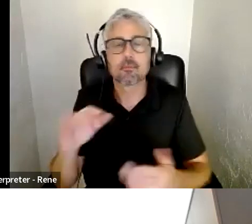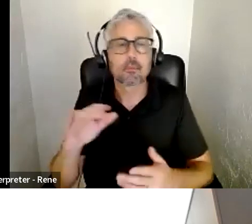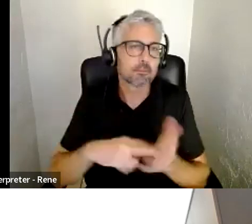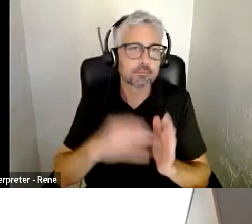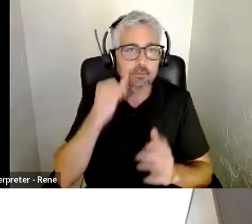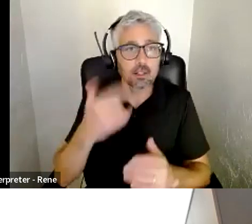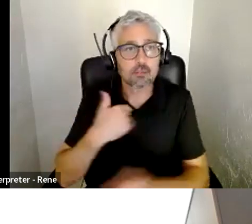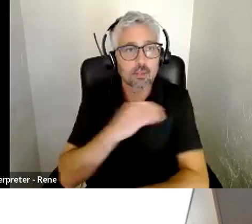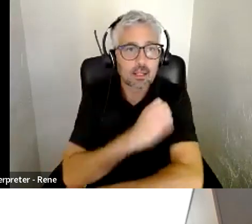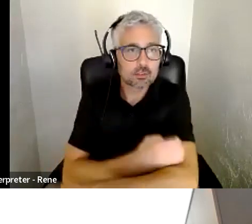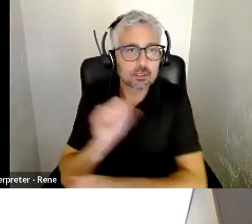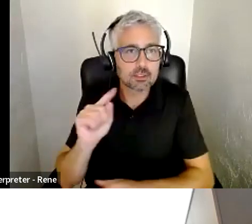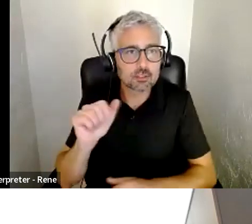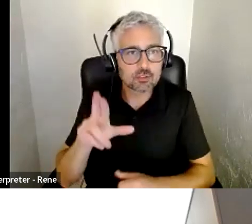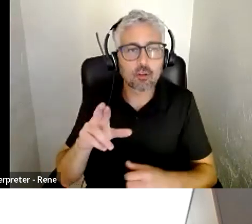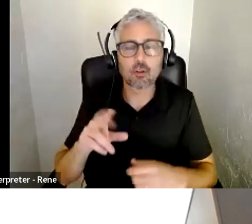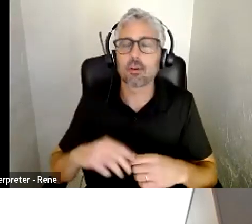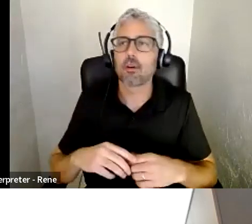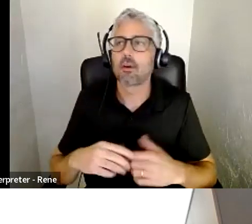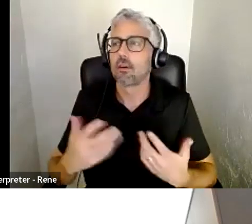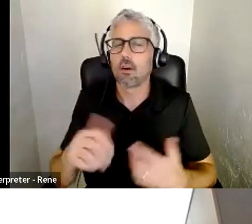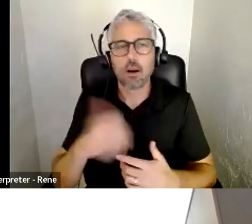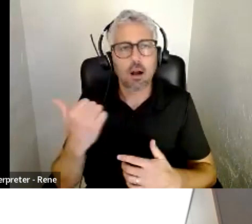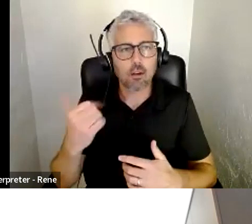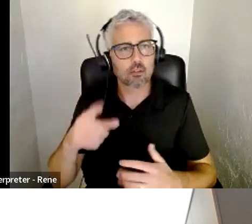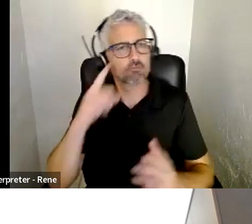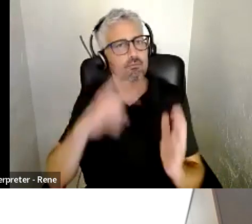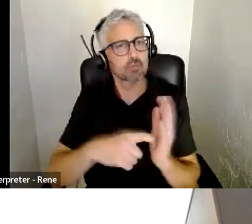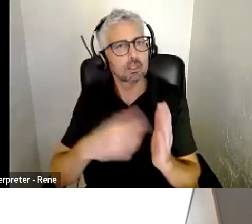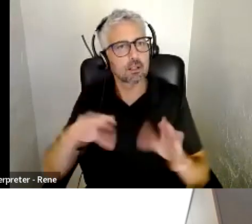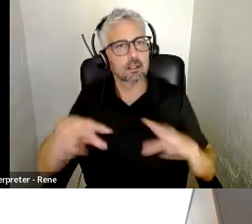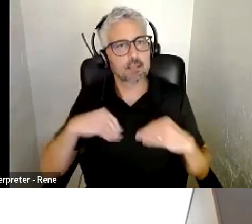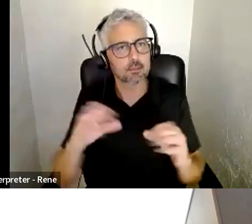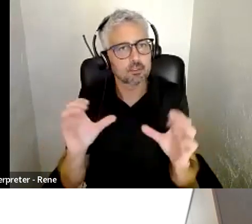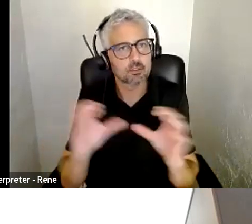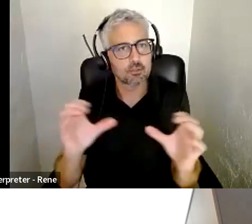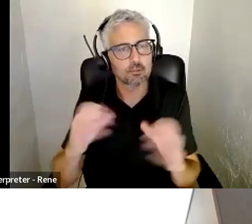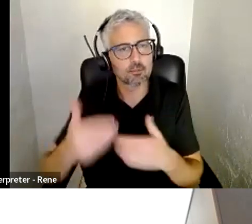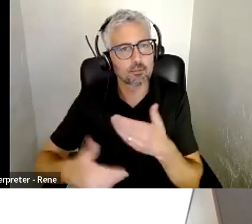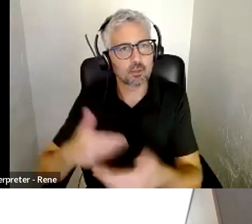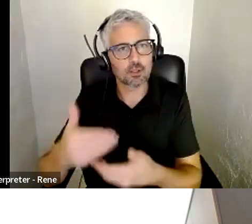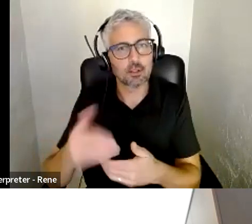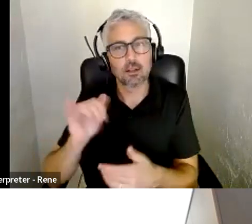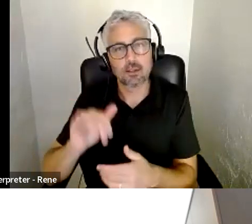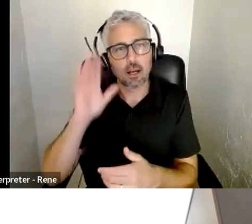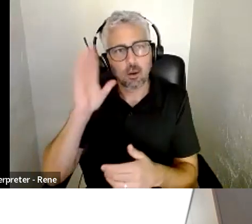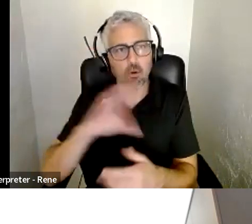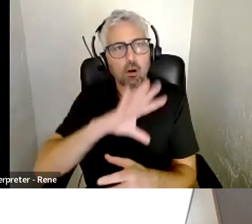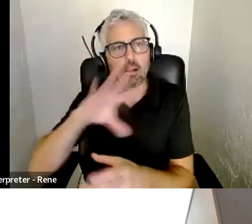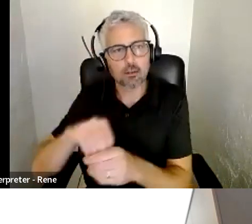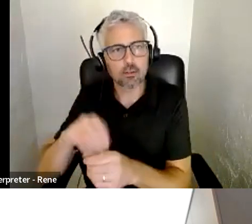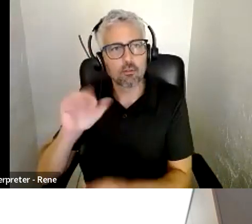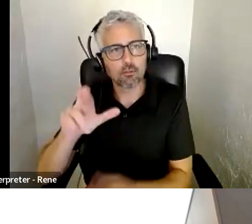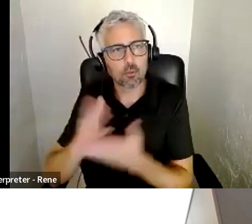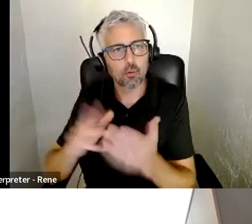Energy Star, if you have one of these acknowledged and accepted certification process, it will roll up under FAR Part 23,